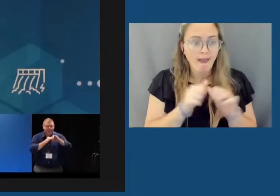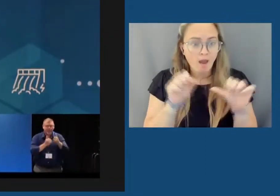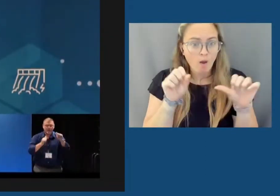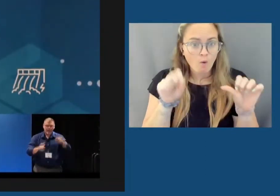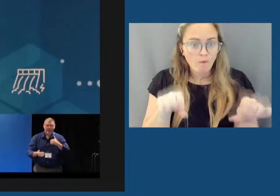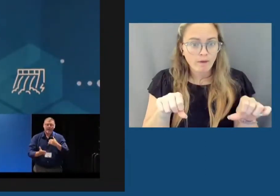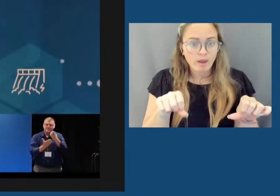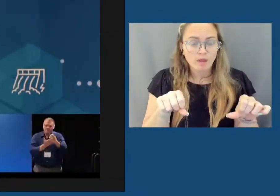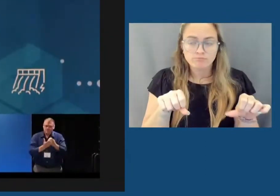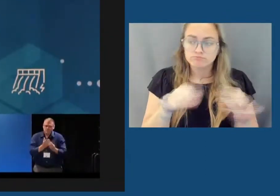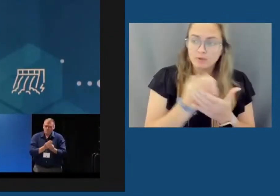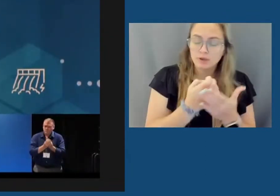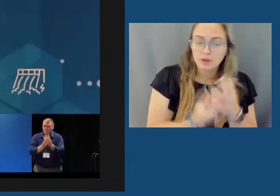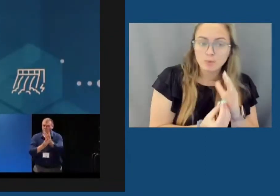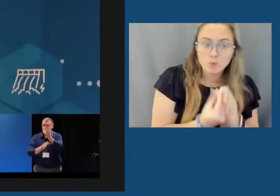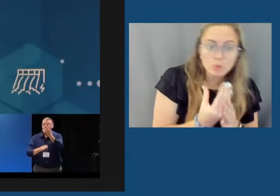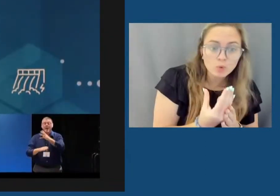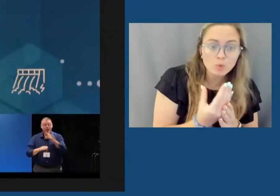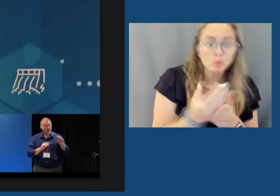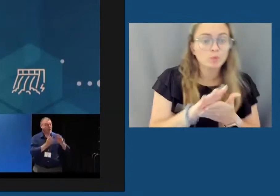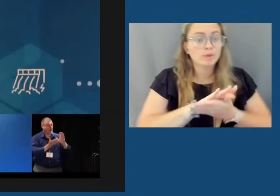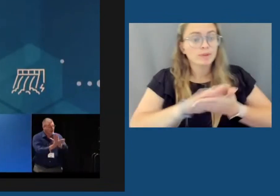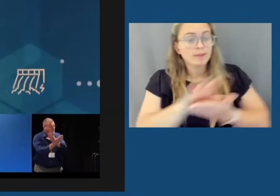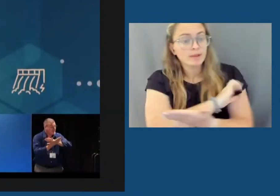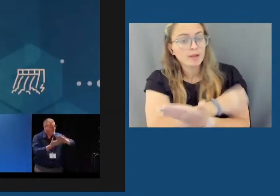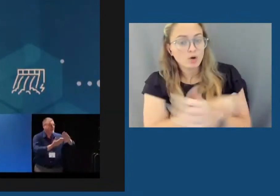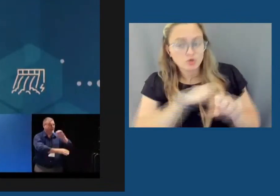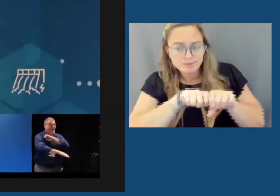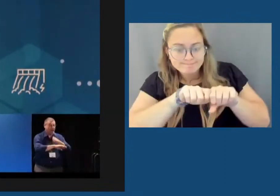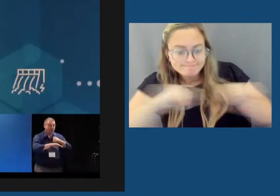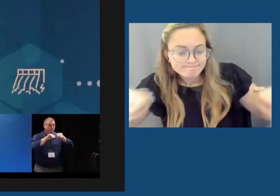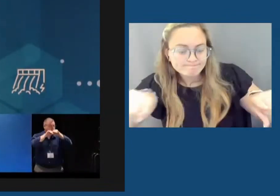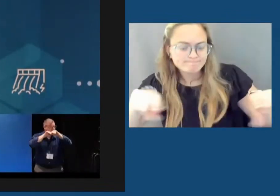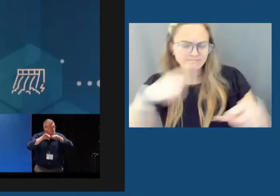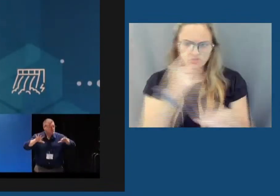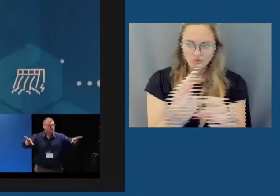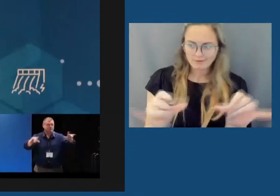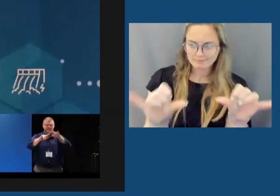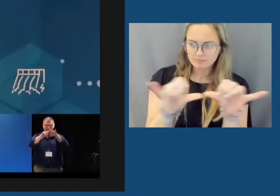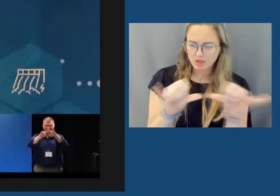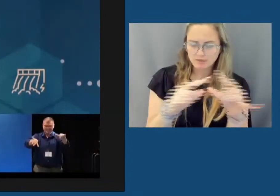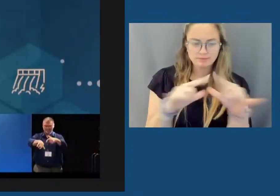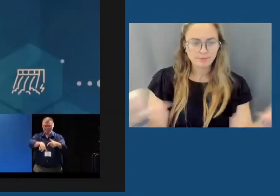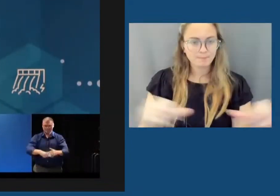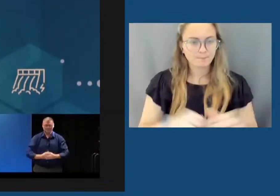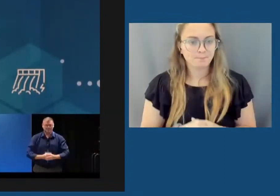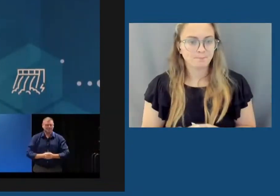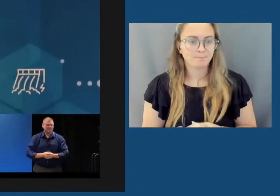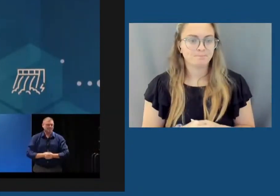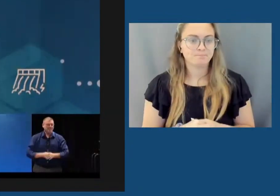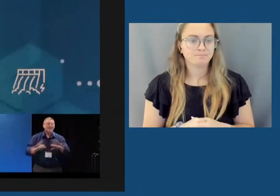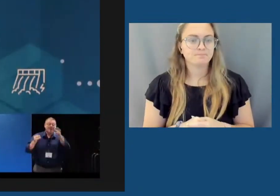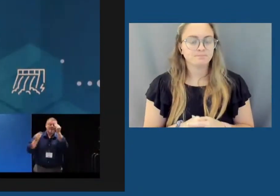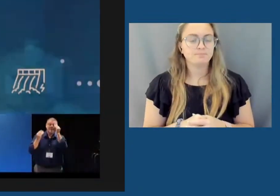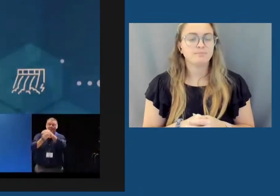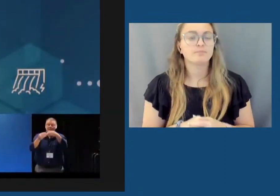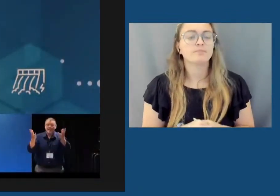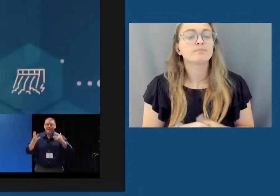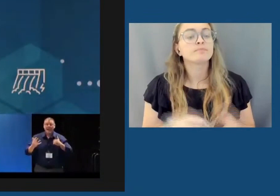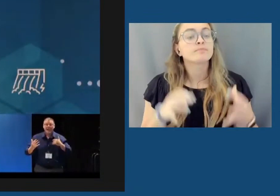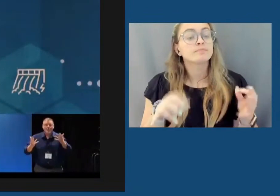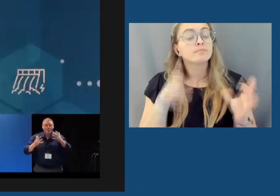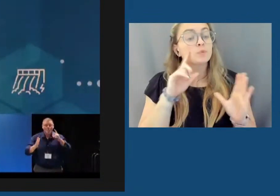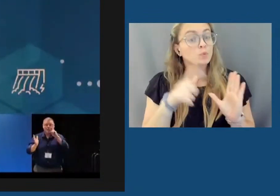economic growth and clean energy deployment at scale all at the same time. And certainly I want to